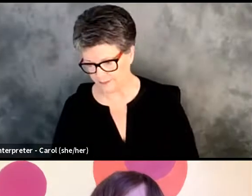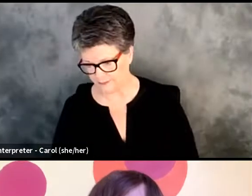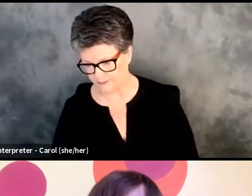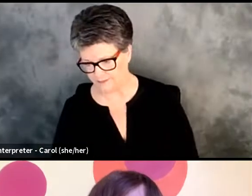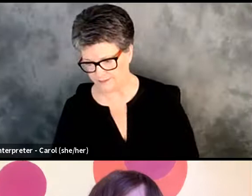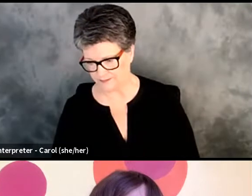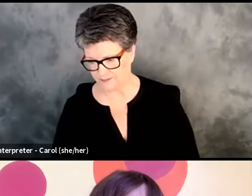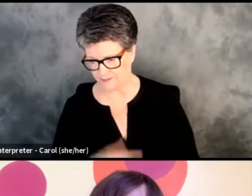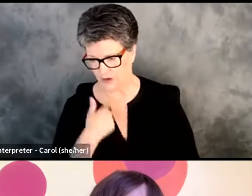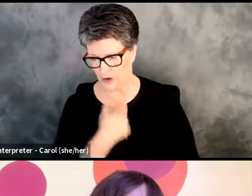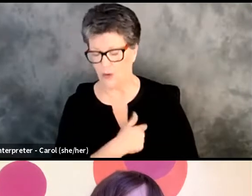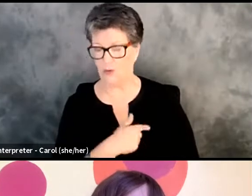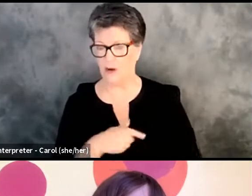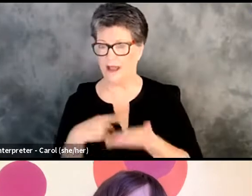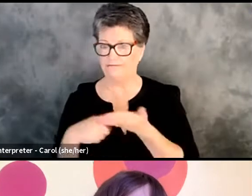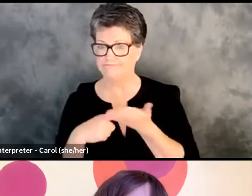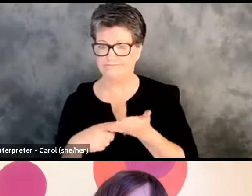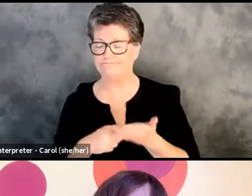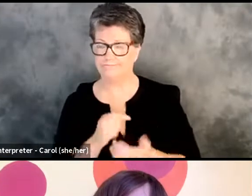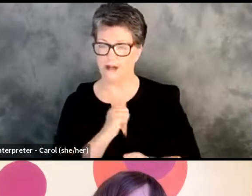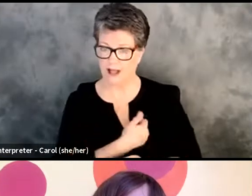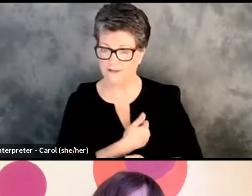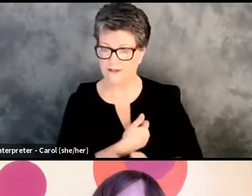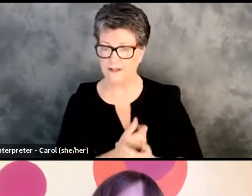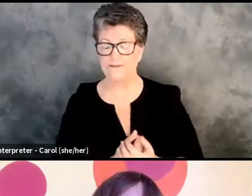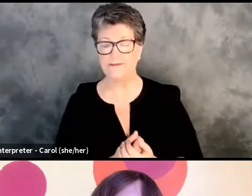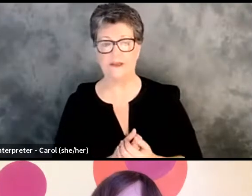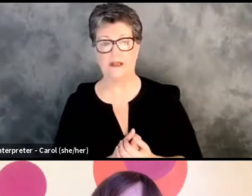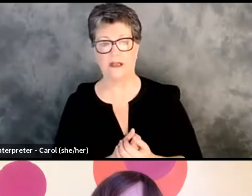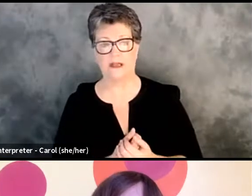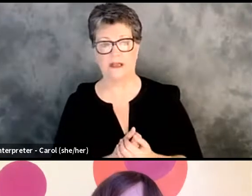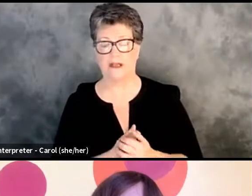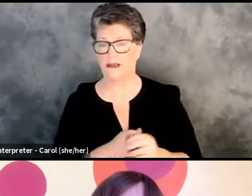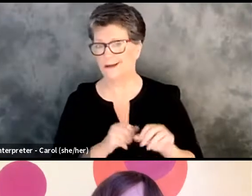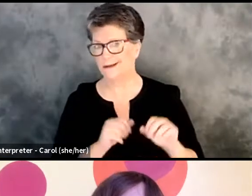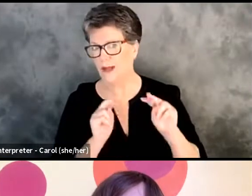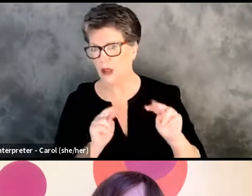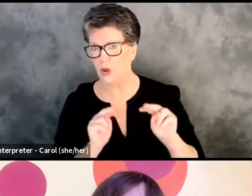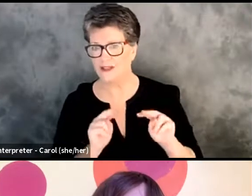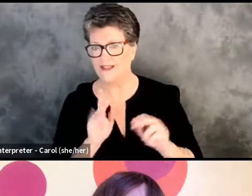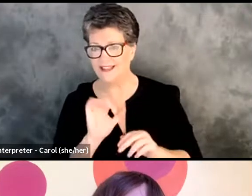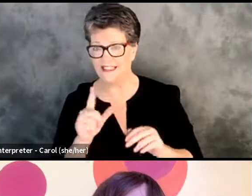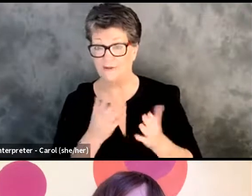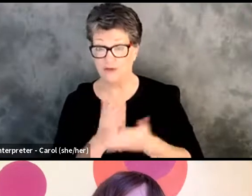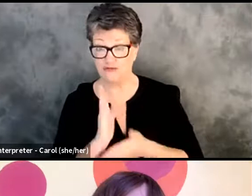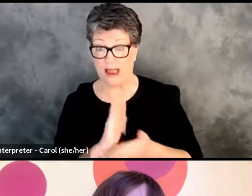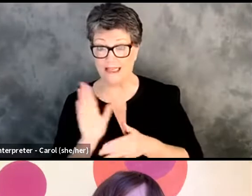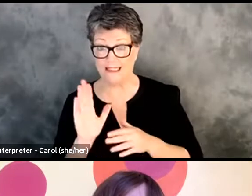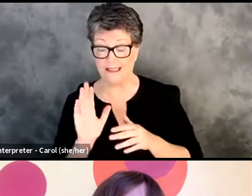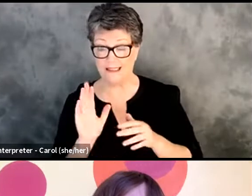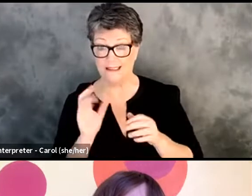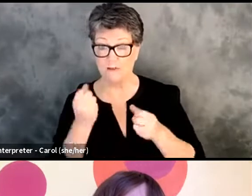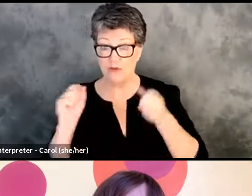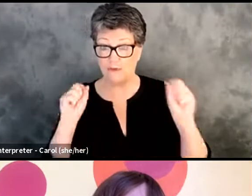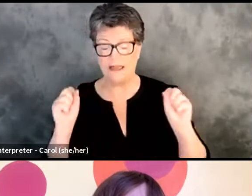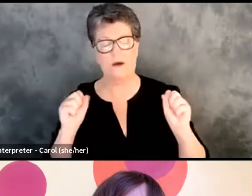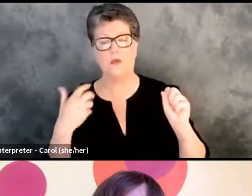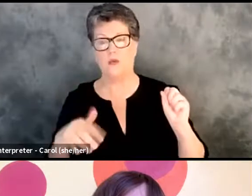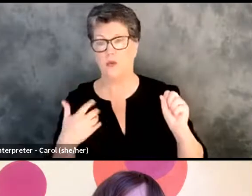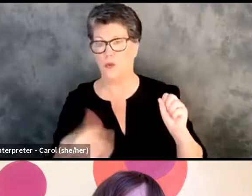We spoke amongst ourselves. We looked at the civil rights movement, very influential.